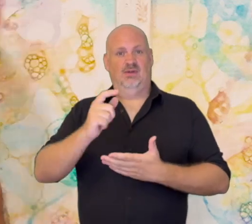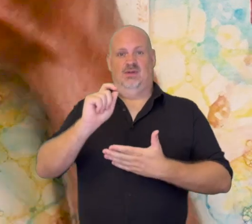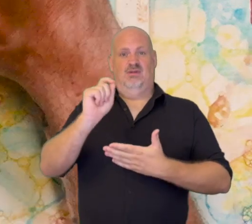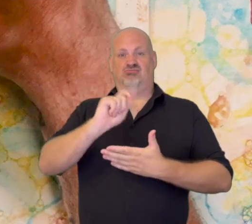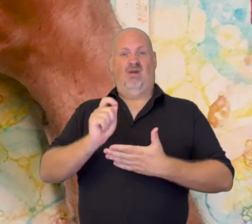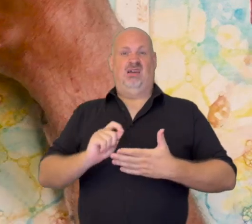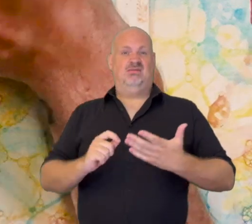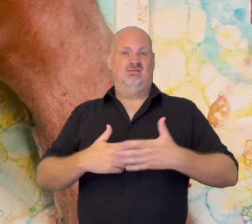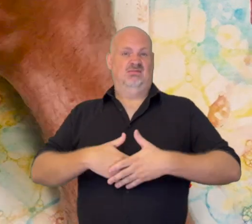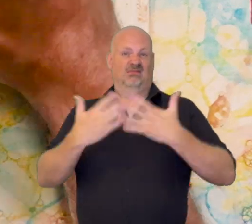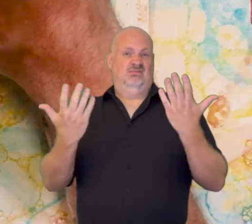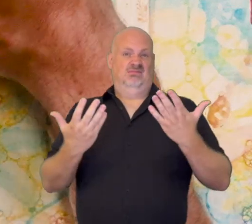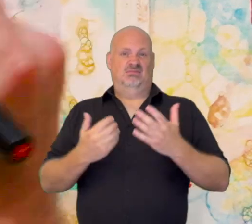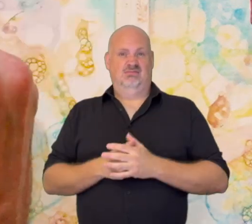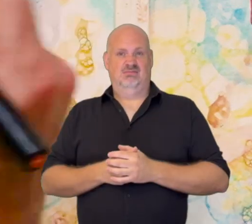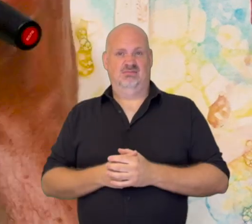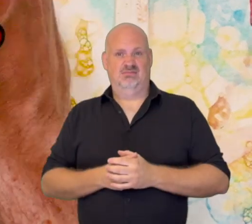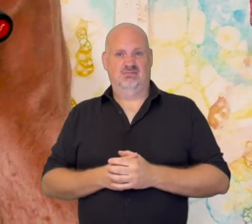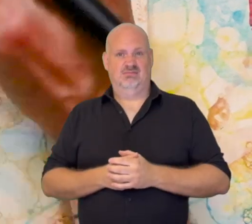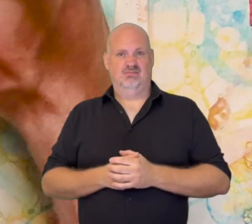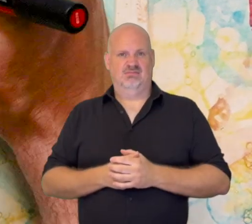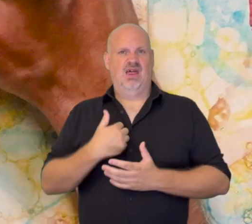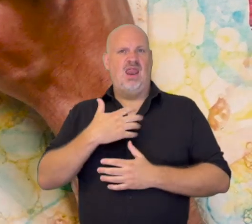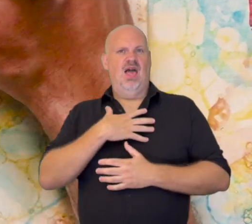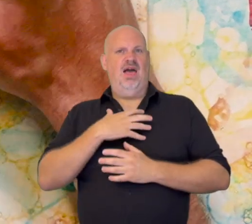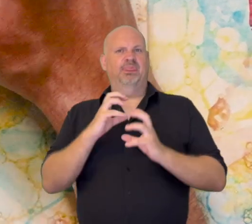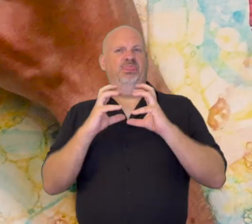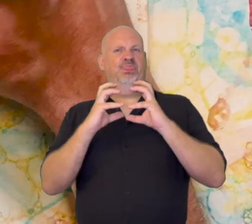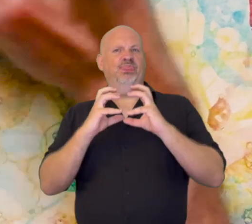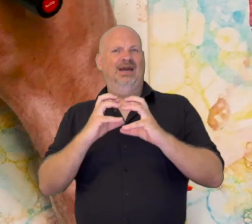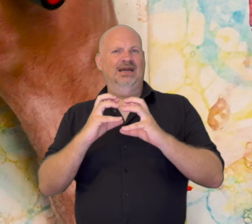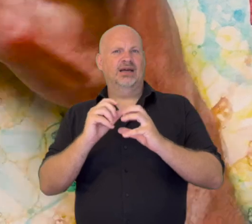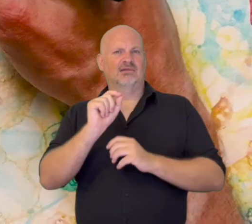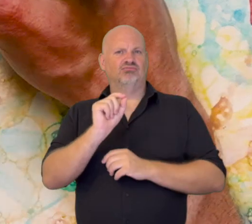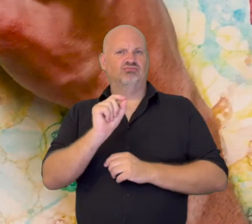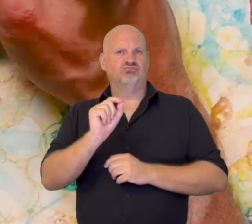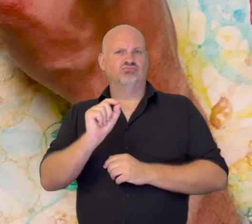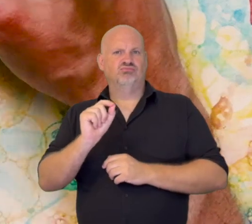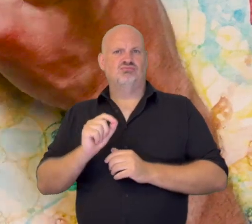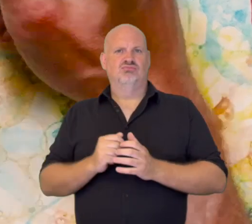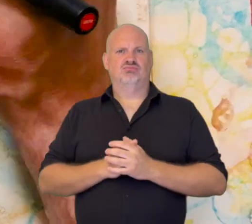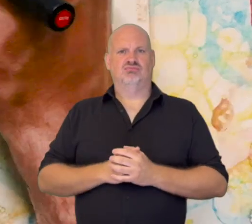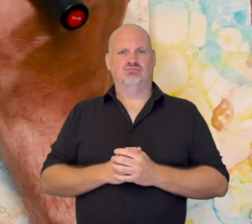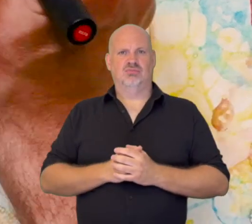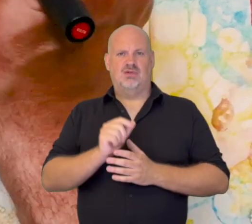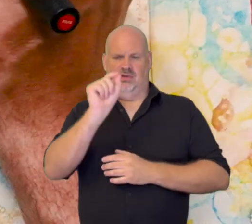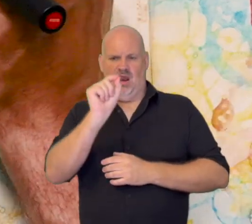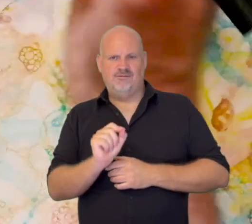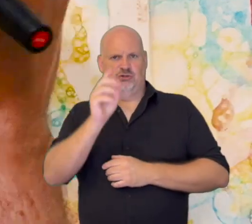like. I find it quite helpful to kind of do thick vertical